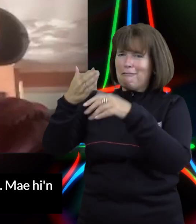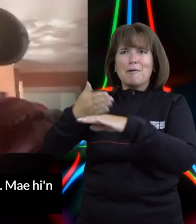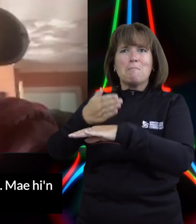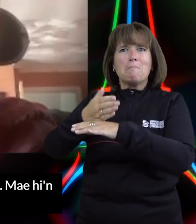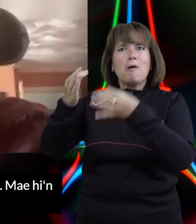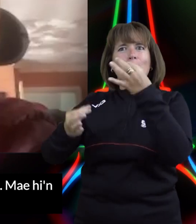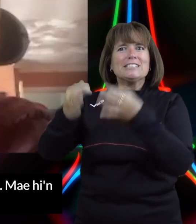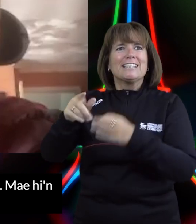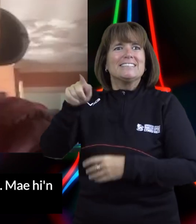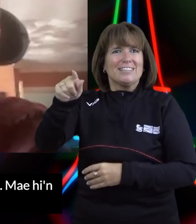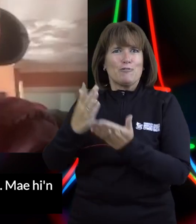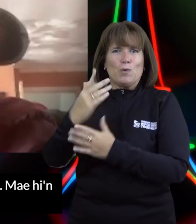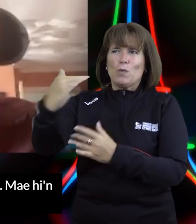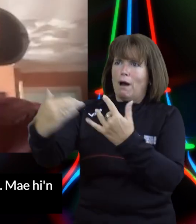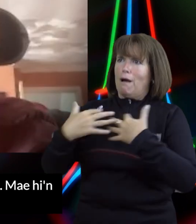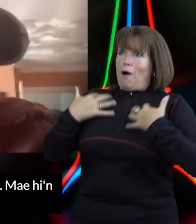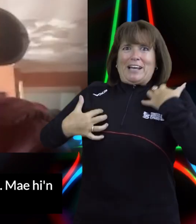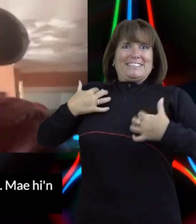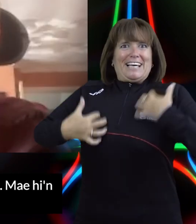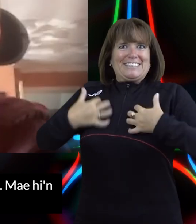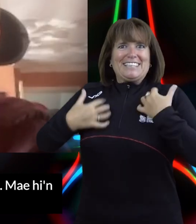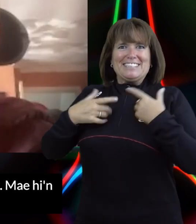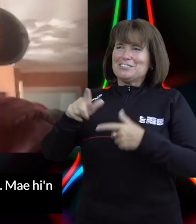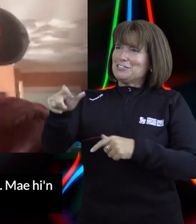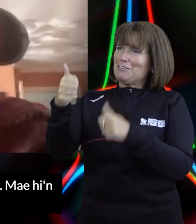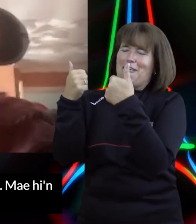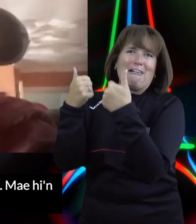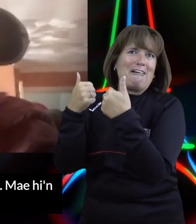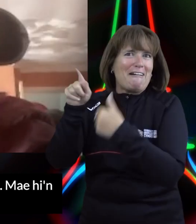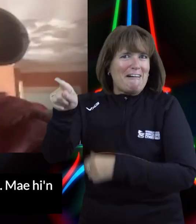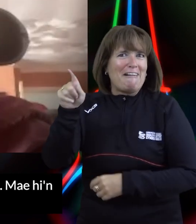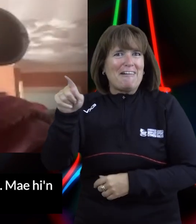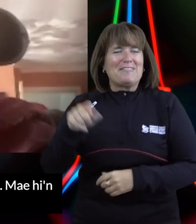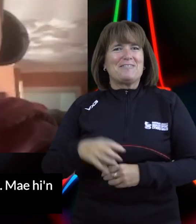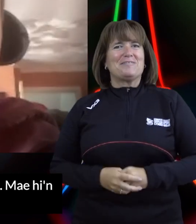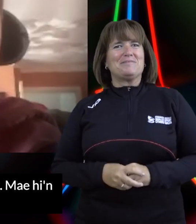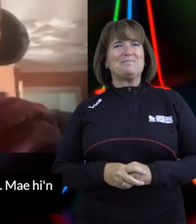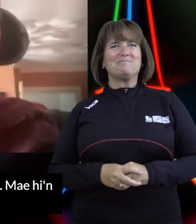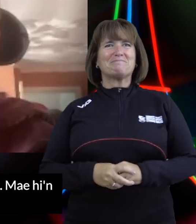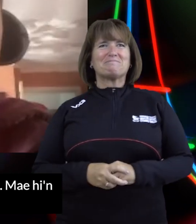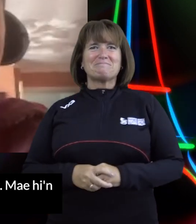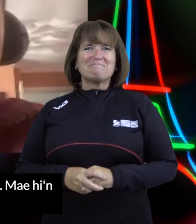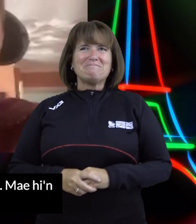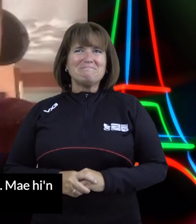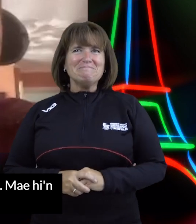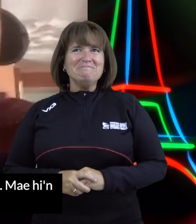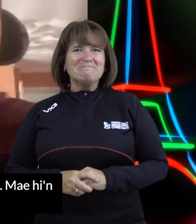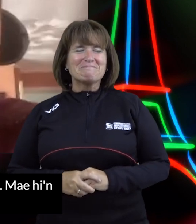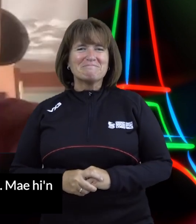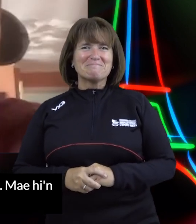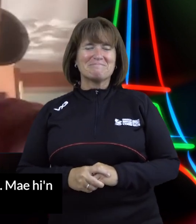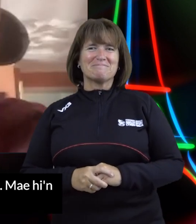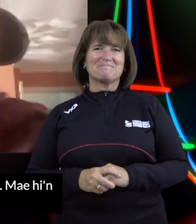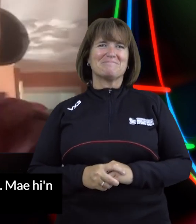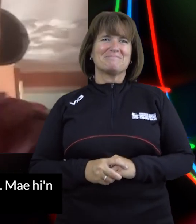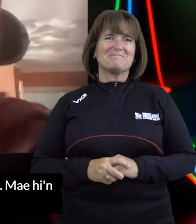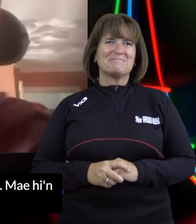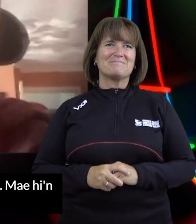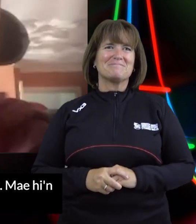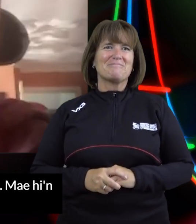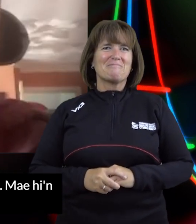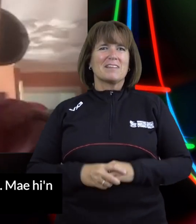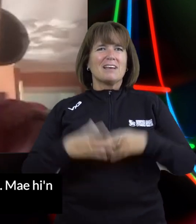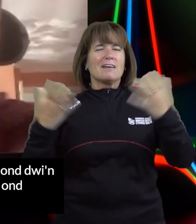She's quite good at. She'd make a good politician. She knows what to say to get you excited. So yeah, she's